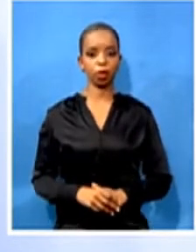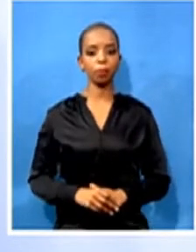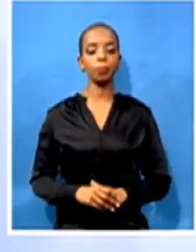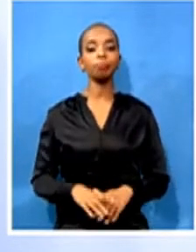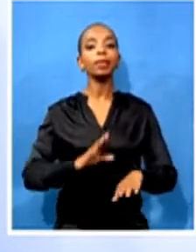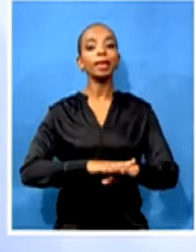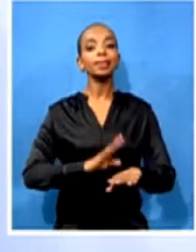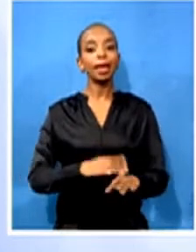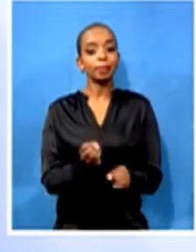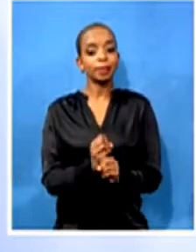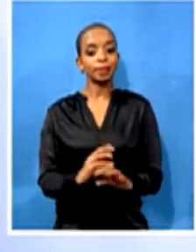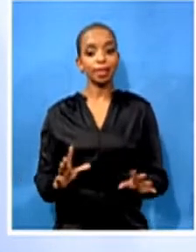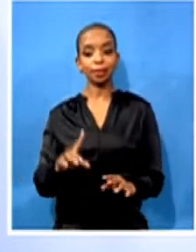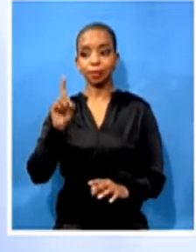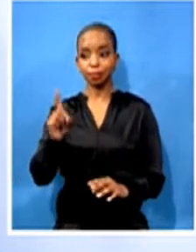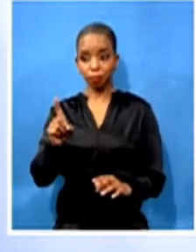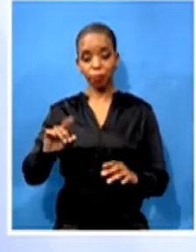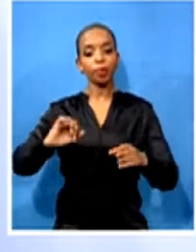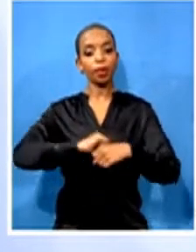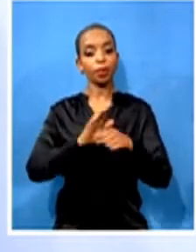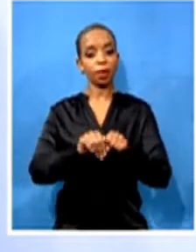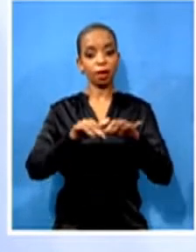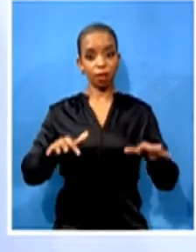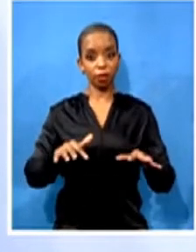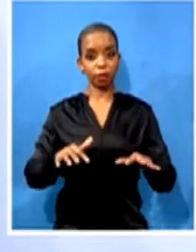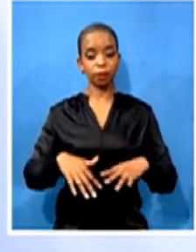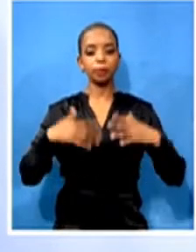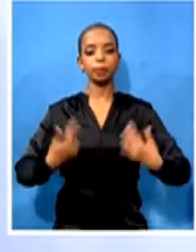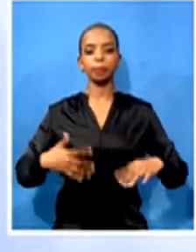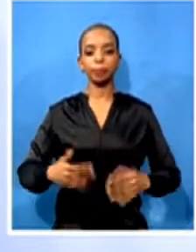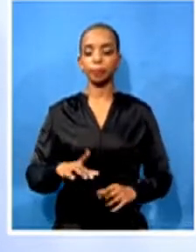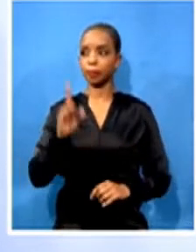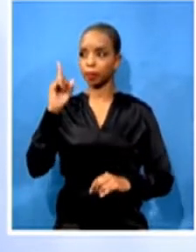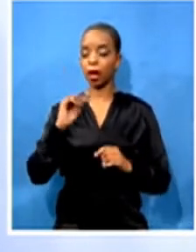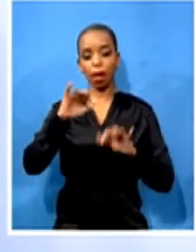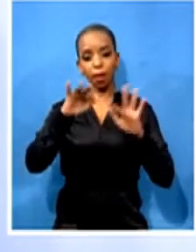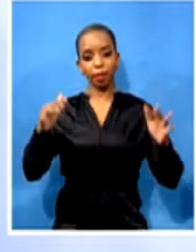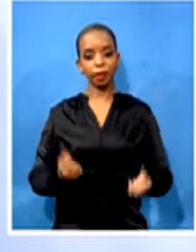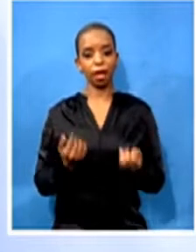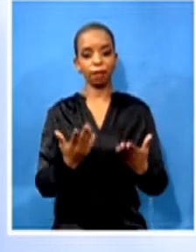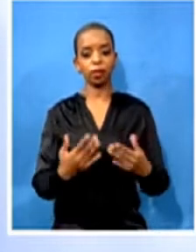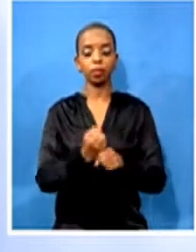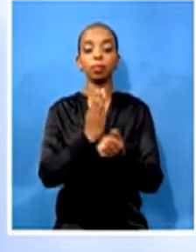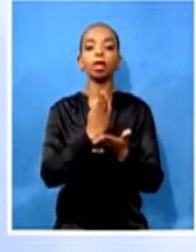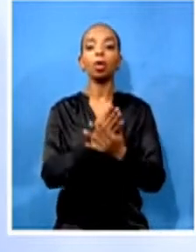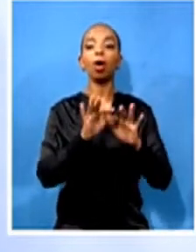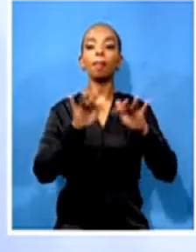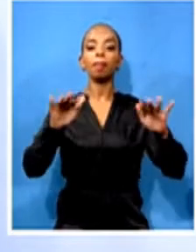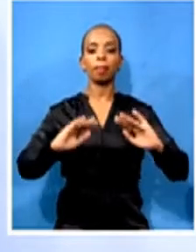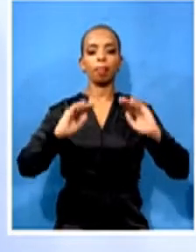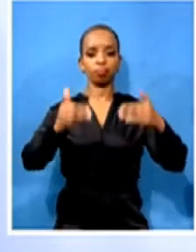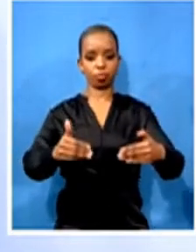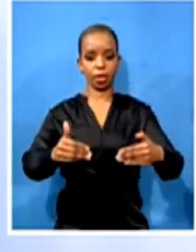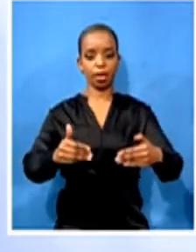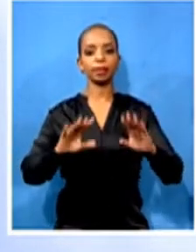role in ensuring that citizens are protected. Through its administrative